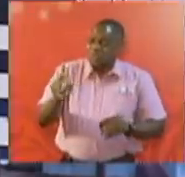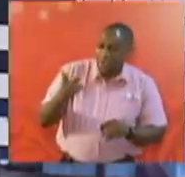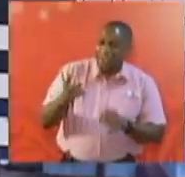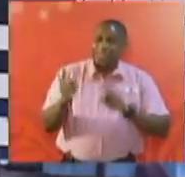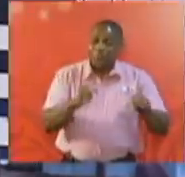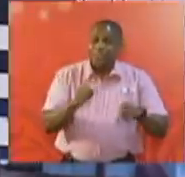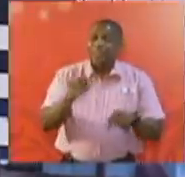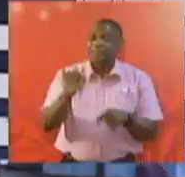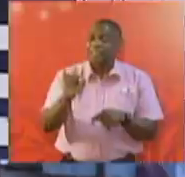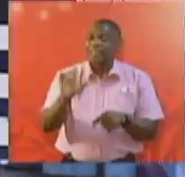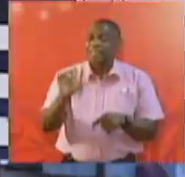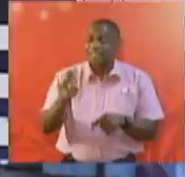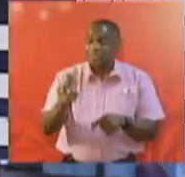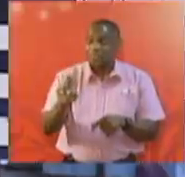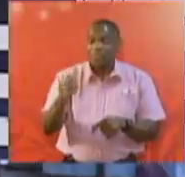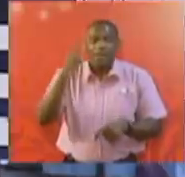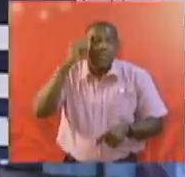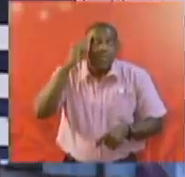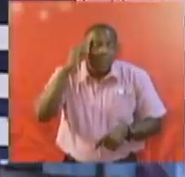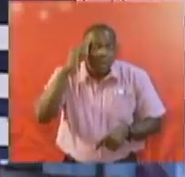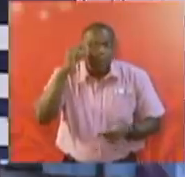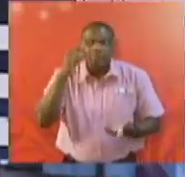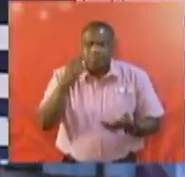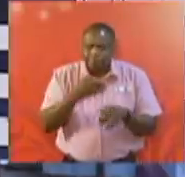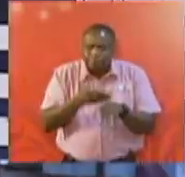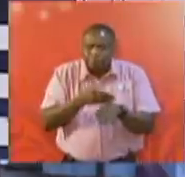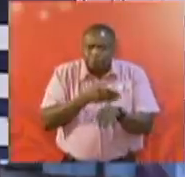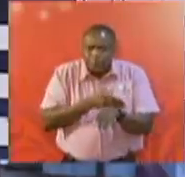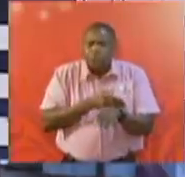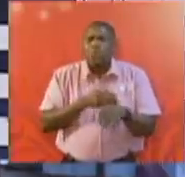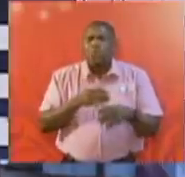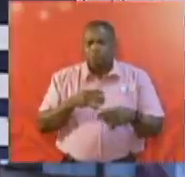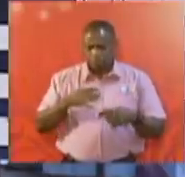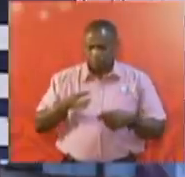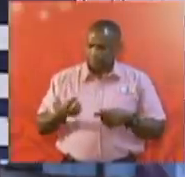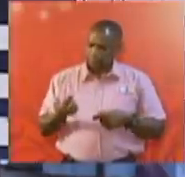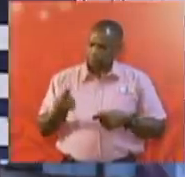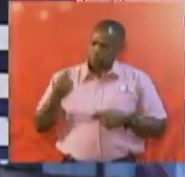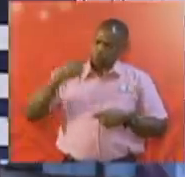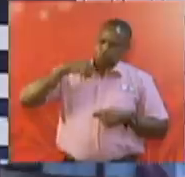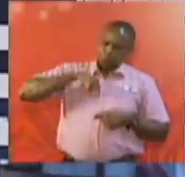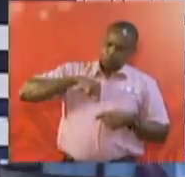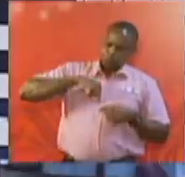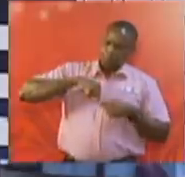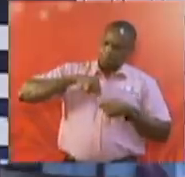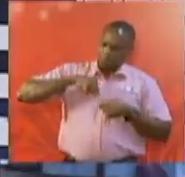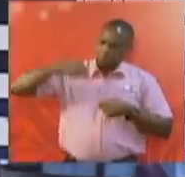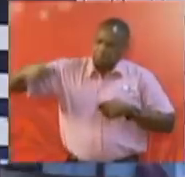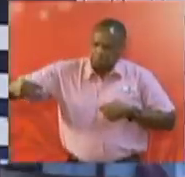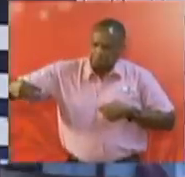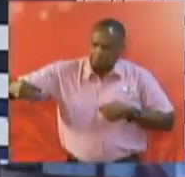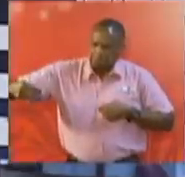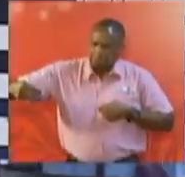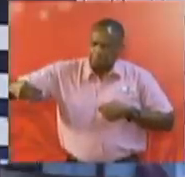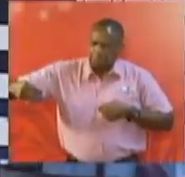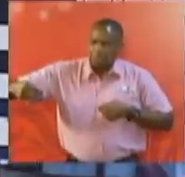tube, remember the tube we talked about, in his going to his lungs. They extubated him, and then he deteriorated, and then they intubate him